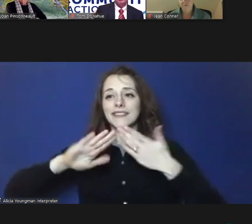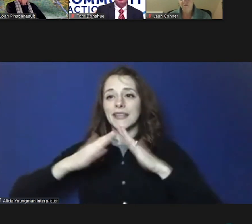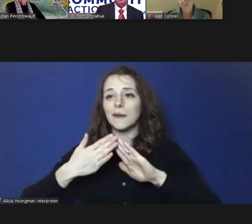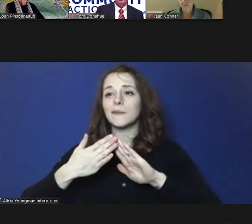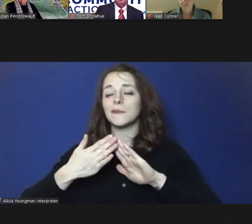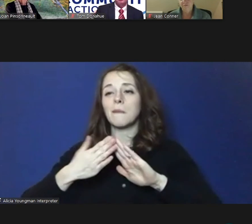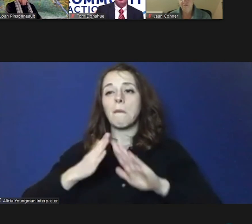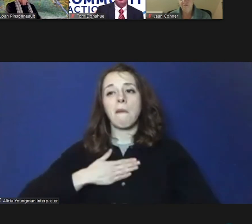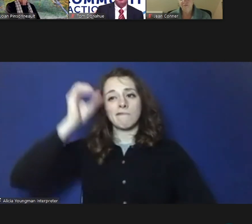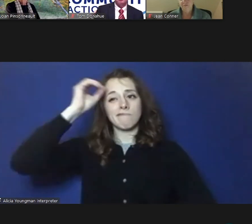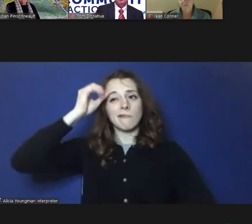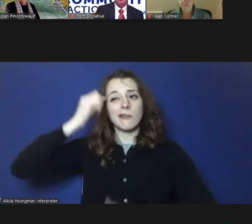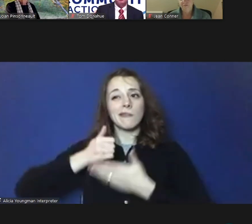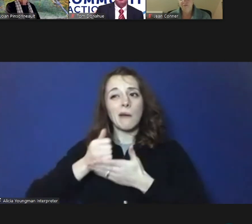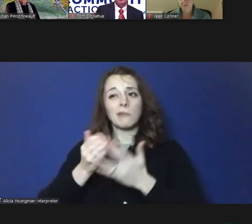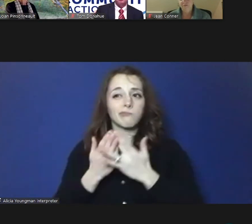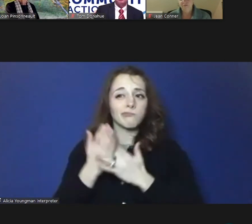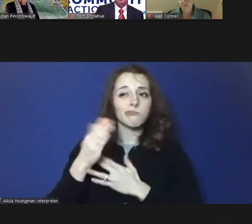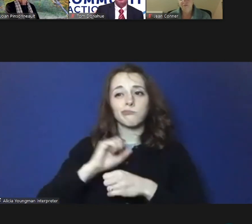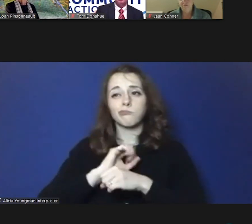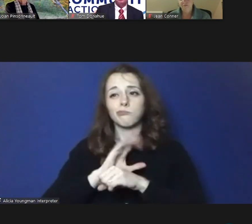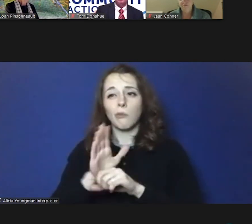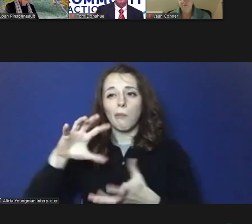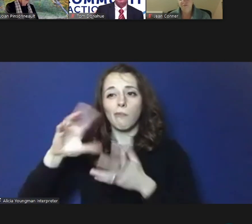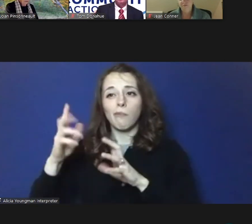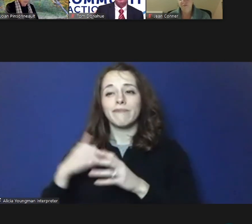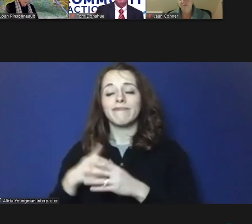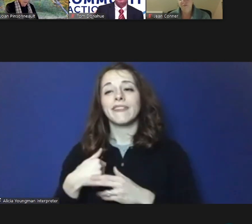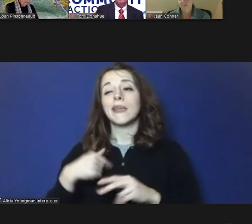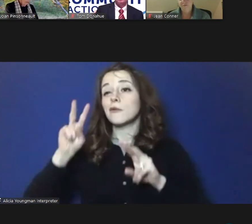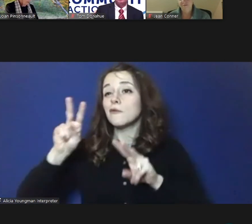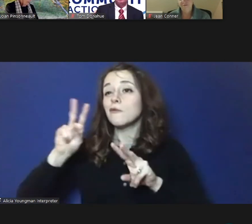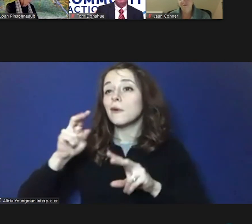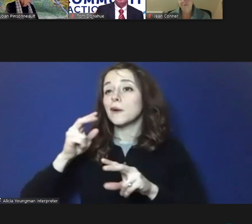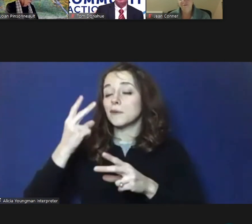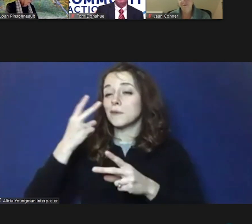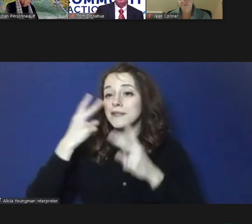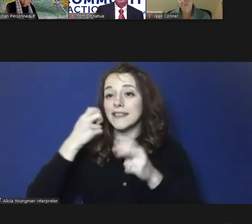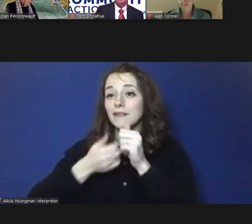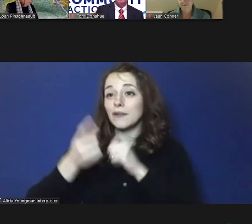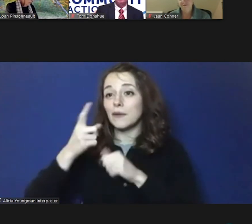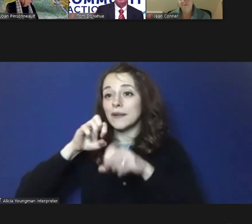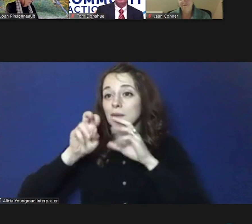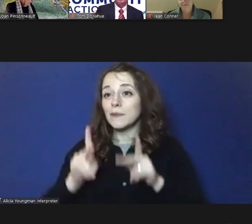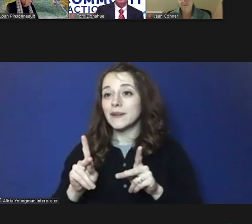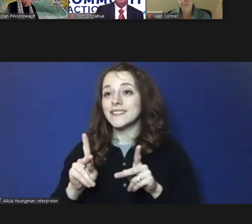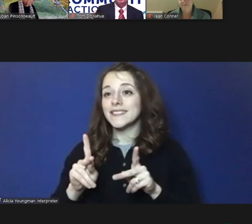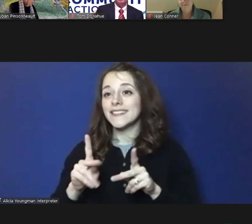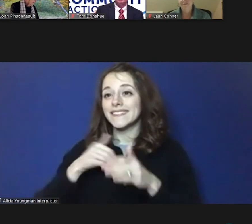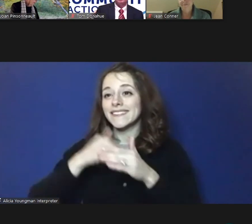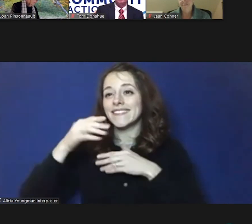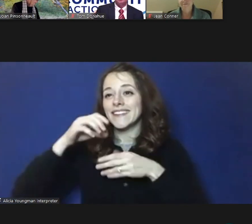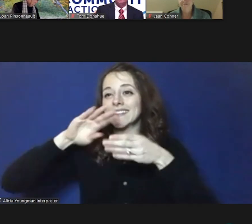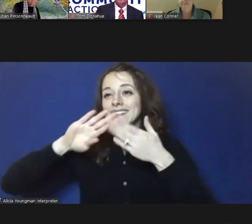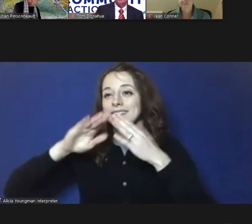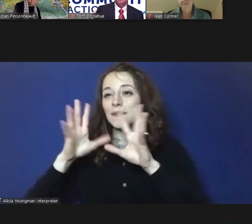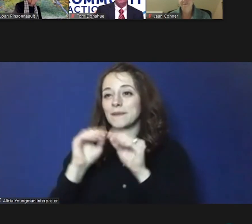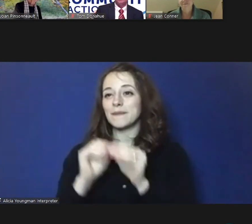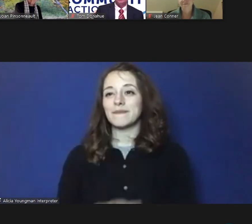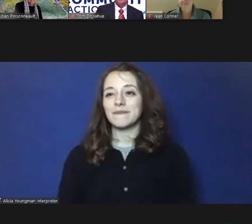has helped us through this incredible time, and I look forward to seeing everybody in person at next town meeting.